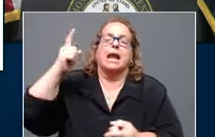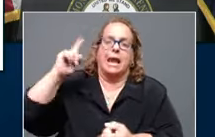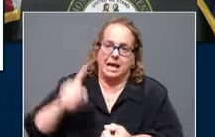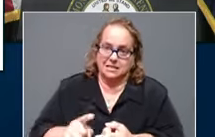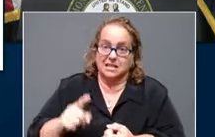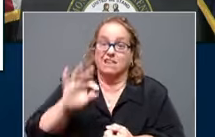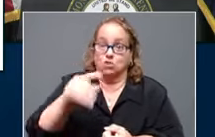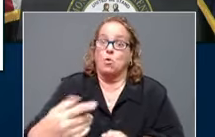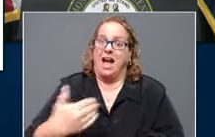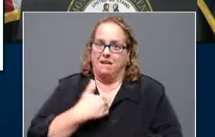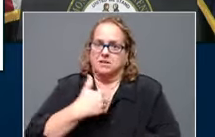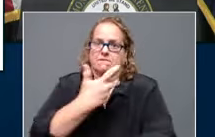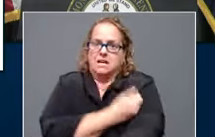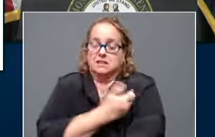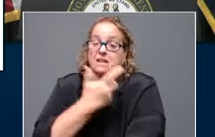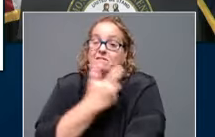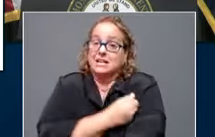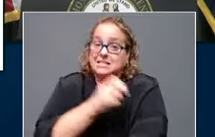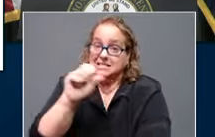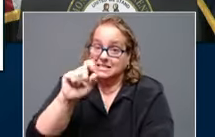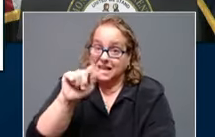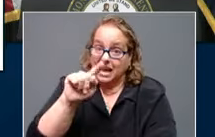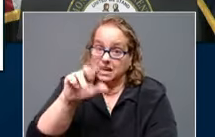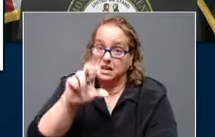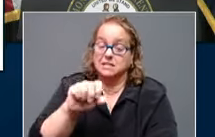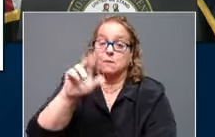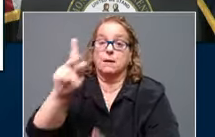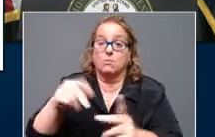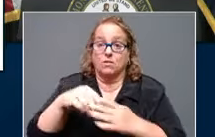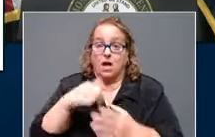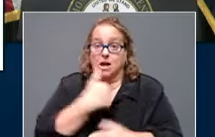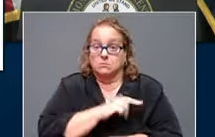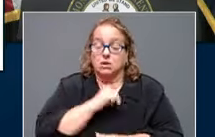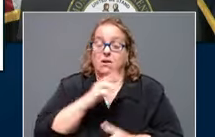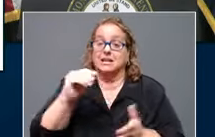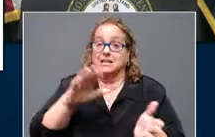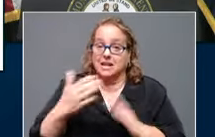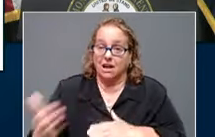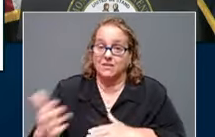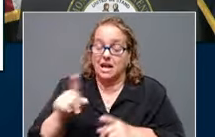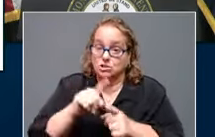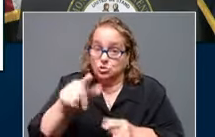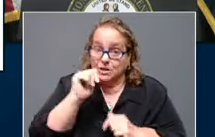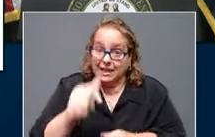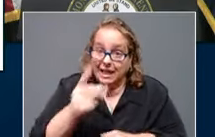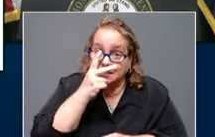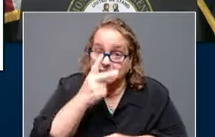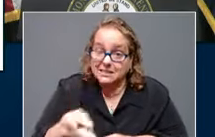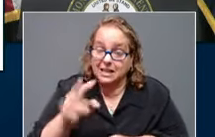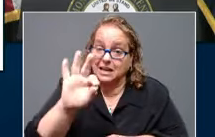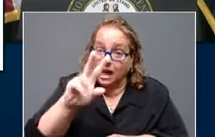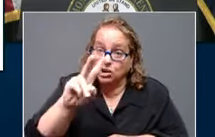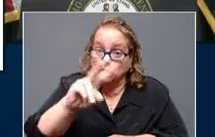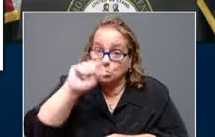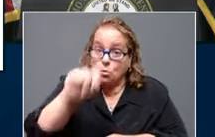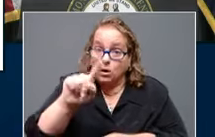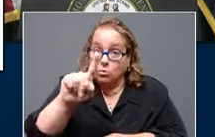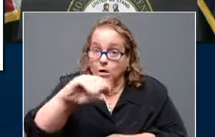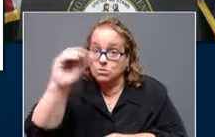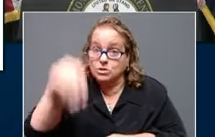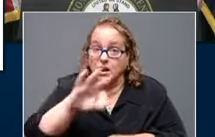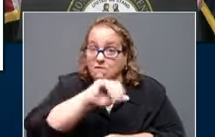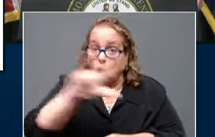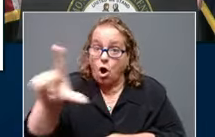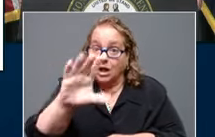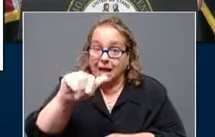91.4% of all hospitalizations, unvaccinated individuals. And 88.7% of all deaths. Now, I know you're